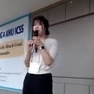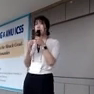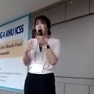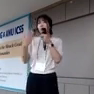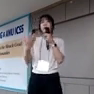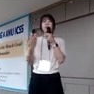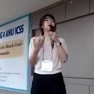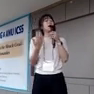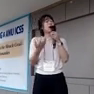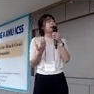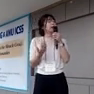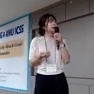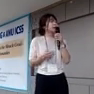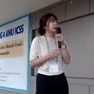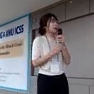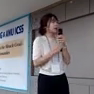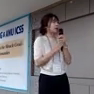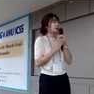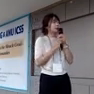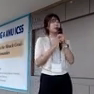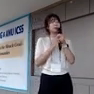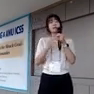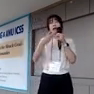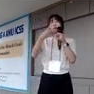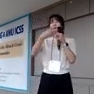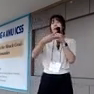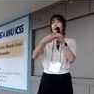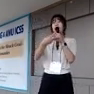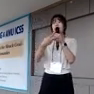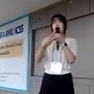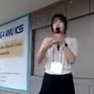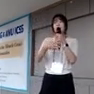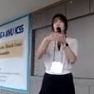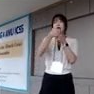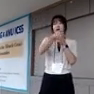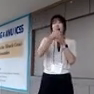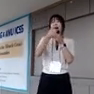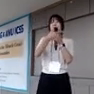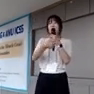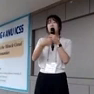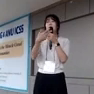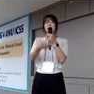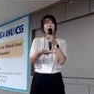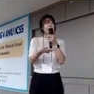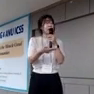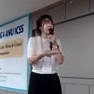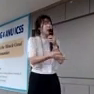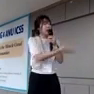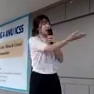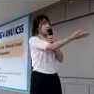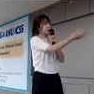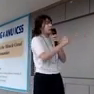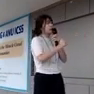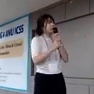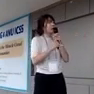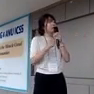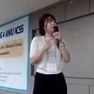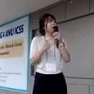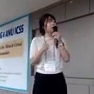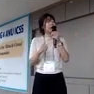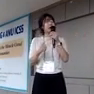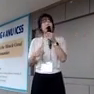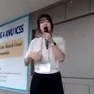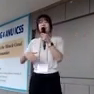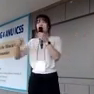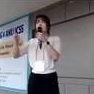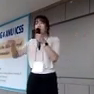verbs. One of the odd things about sign language verbs is that three-way distinction, inflecting, spatial, and plain, and we believe that if we argue